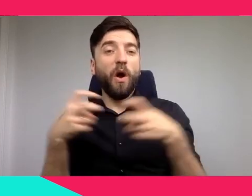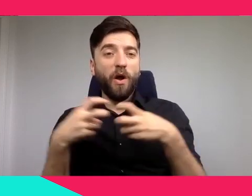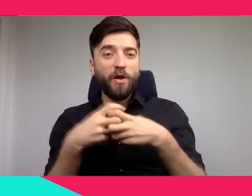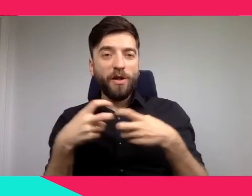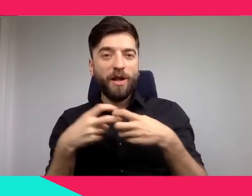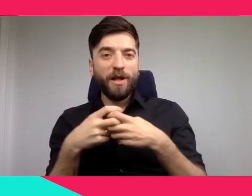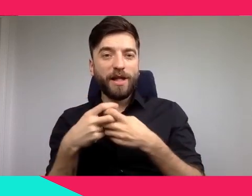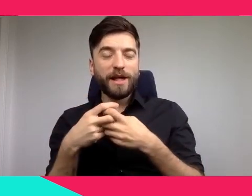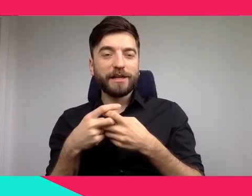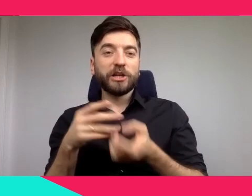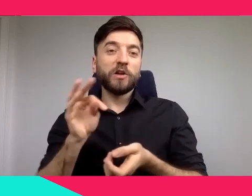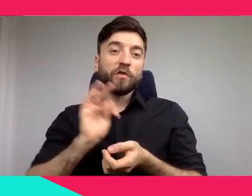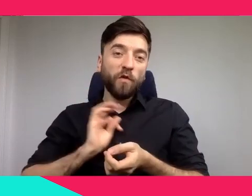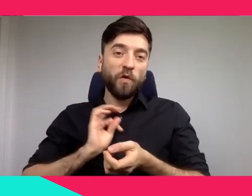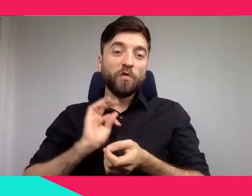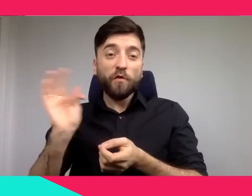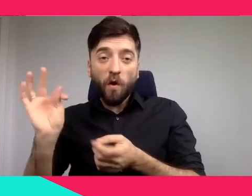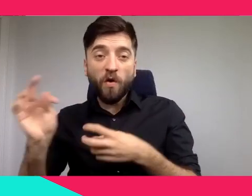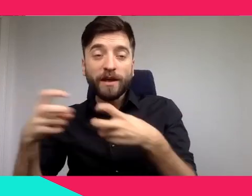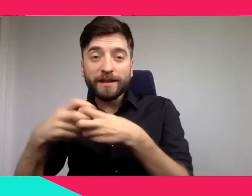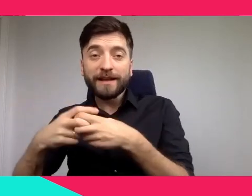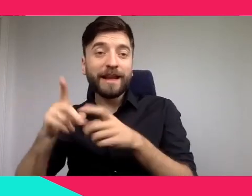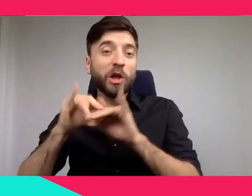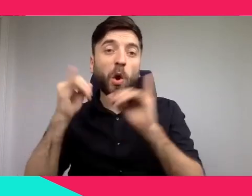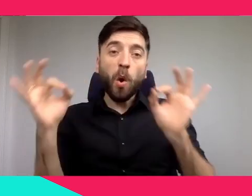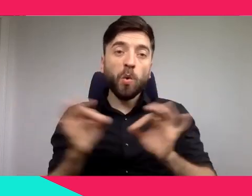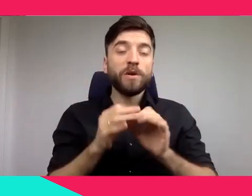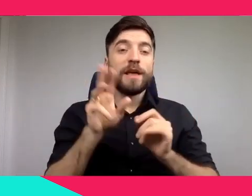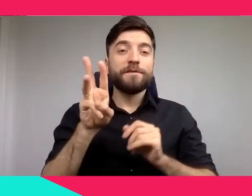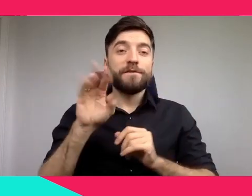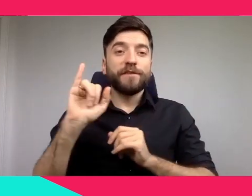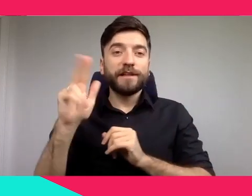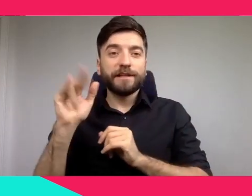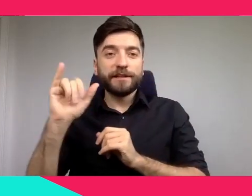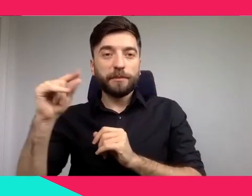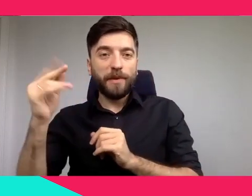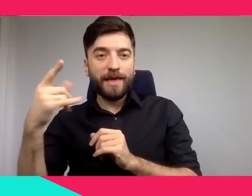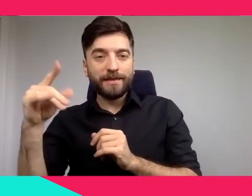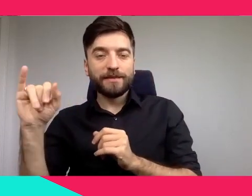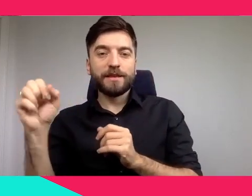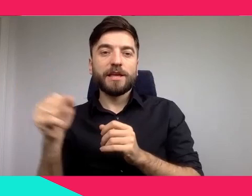with platforms like Wikipedia, because they are used to